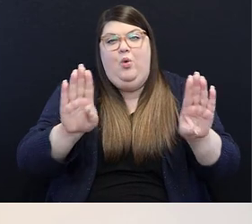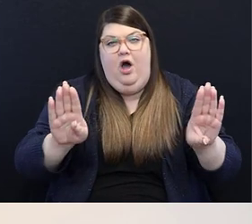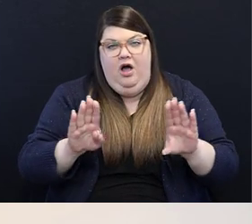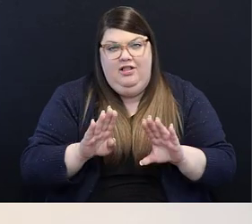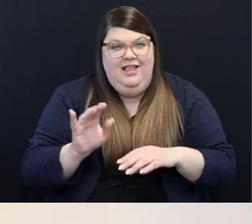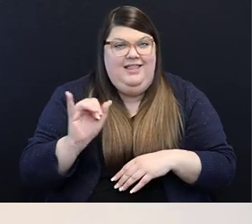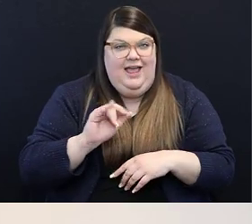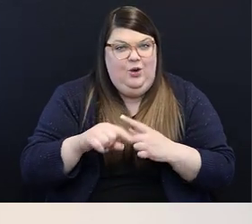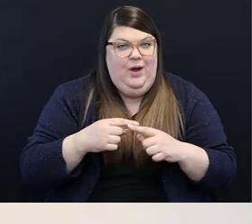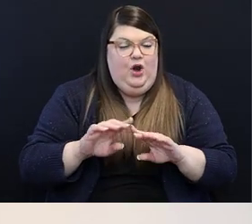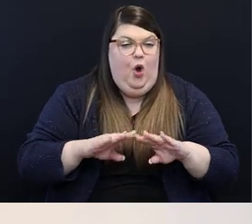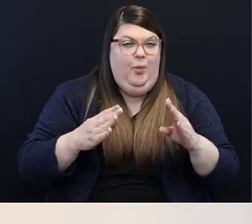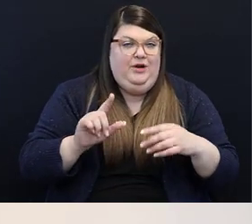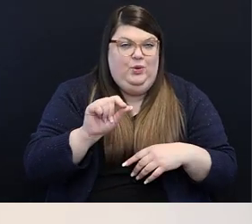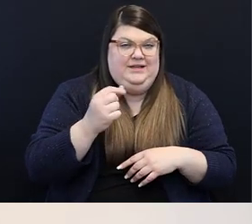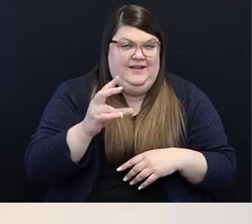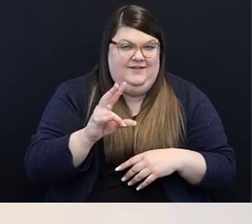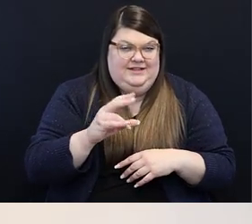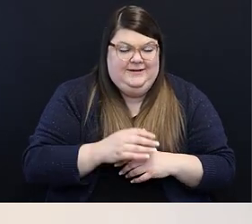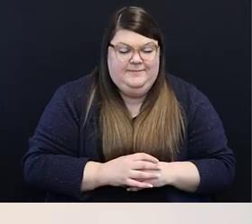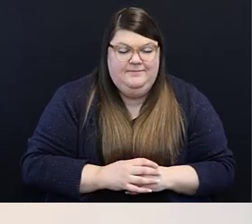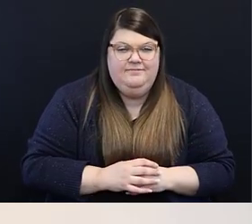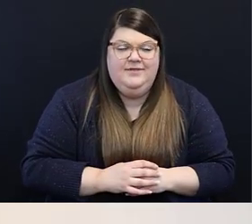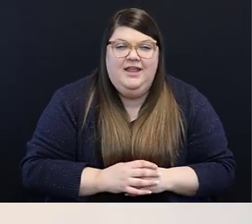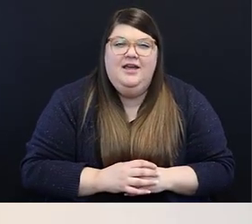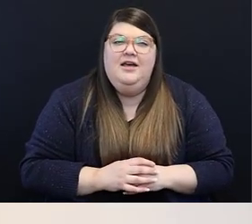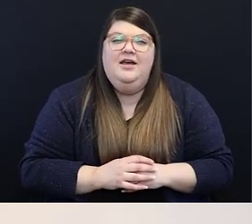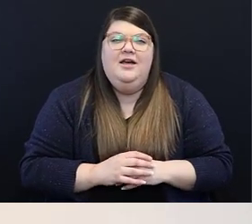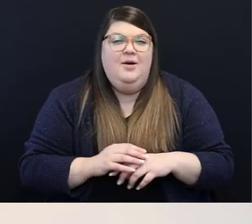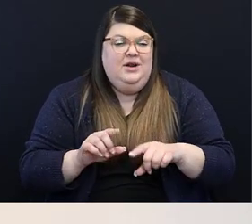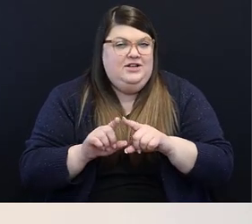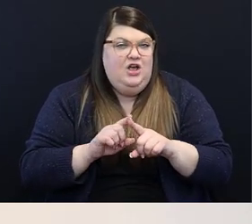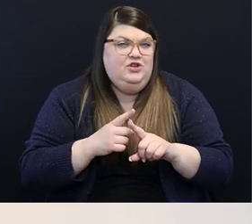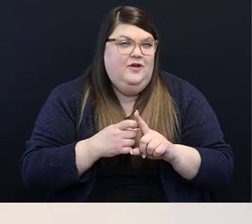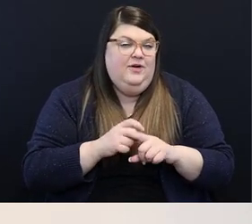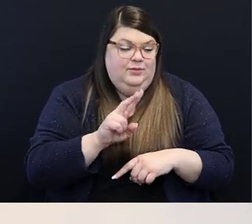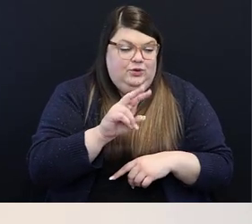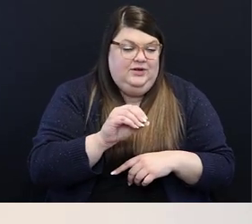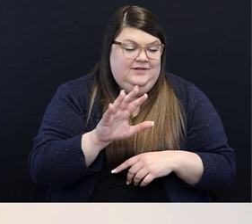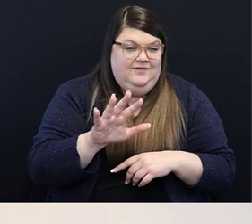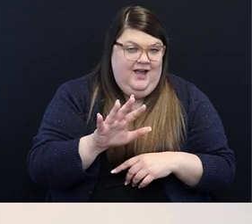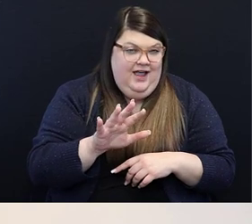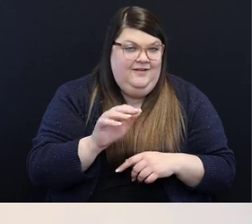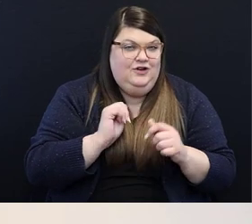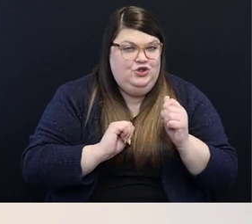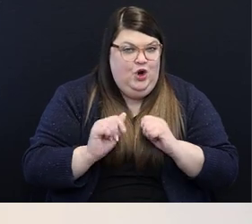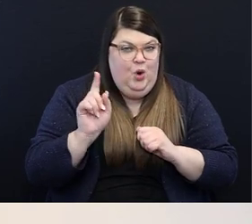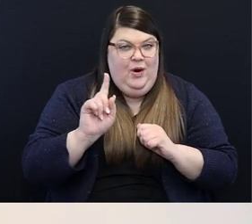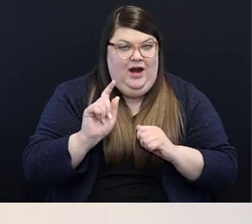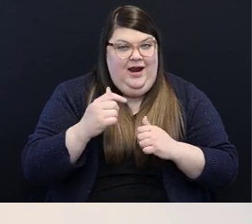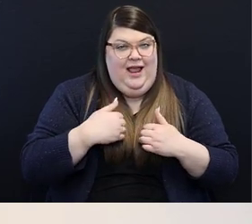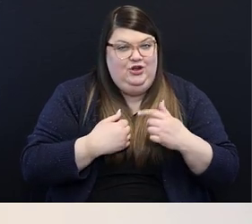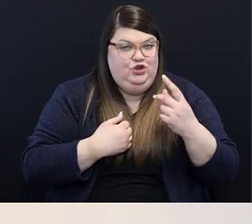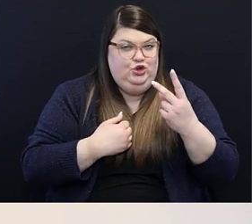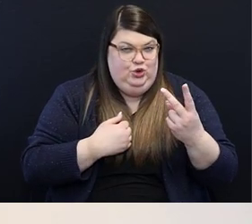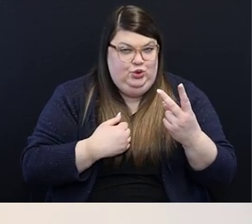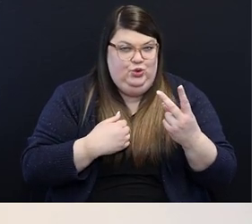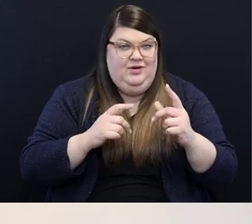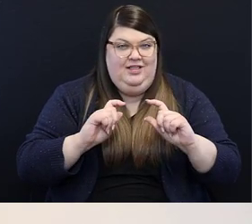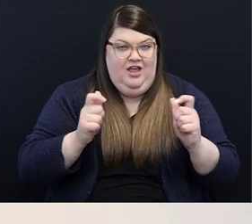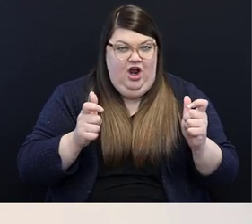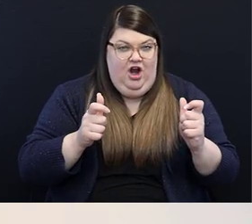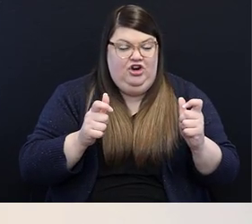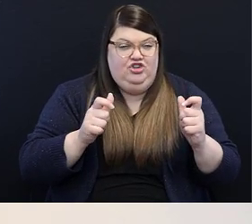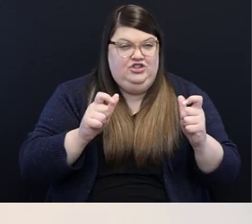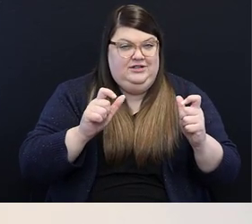in 2017. But it's also a callback to the 2005 show where there were two large paintings